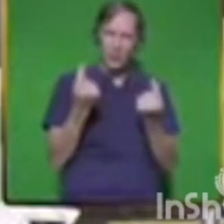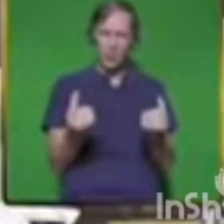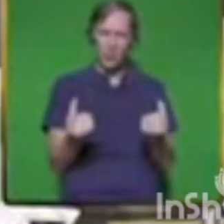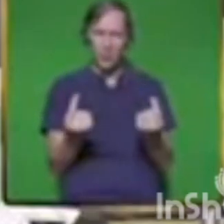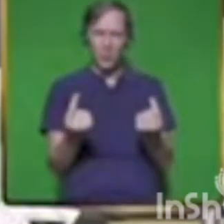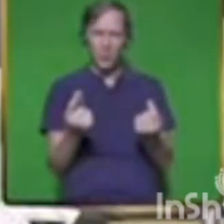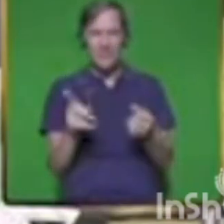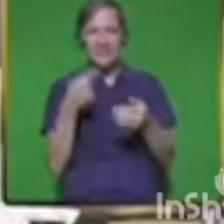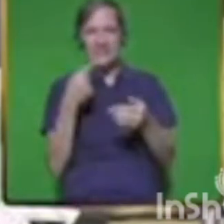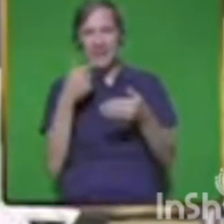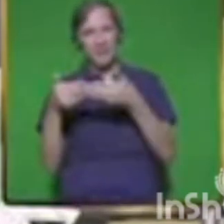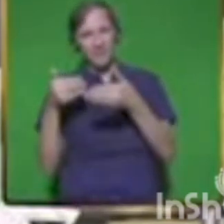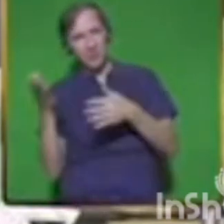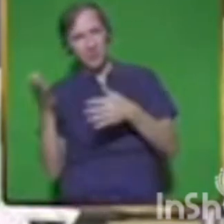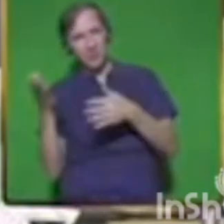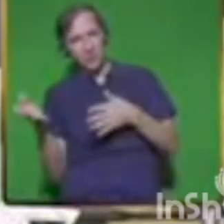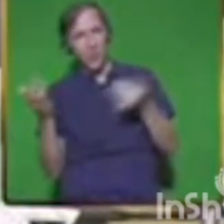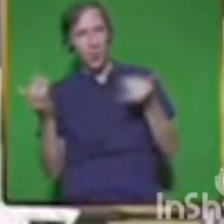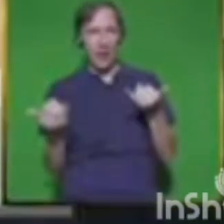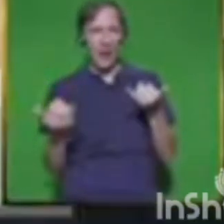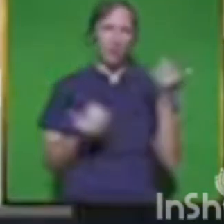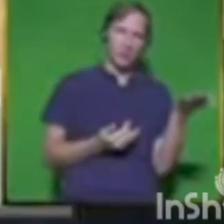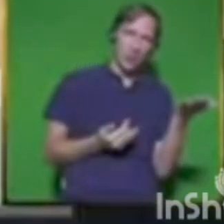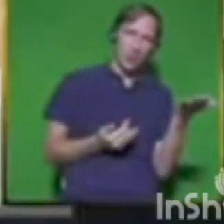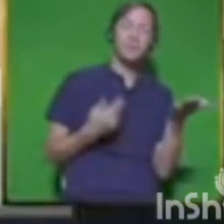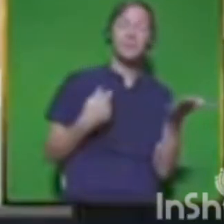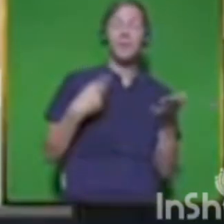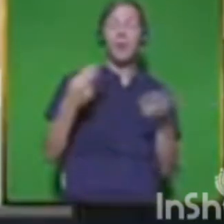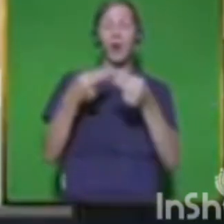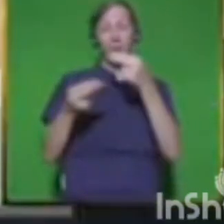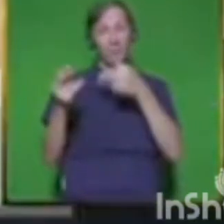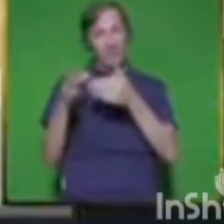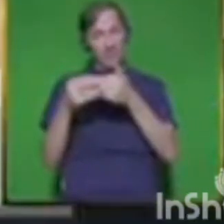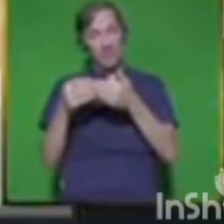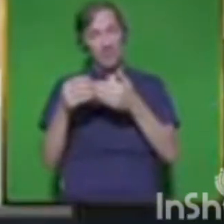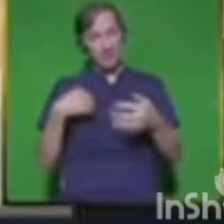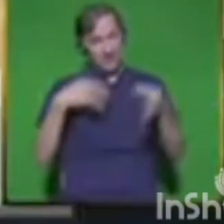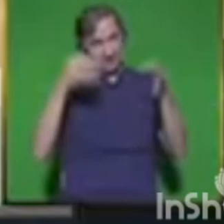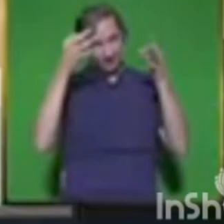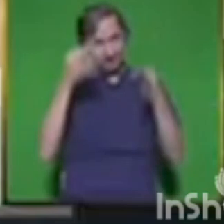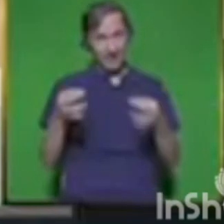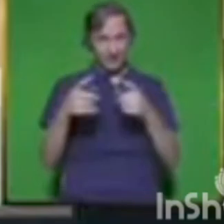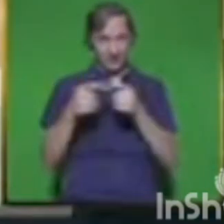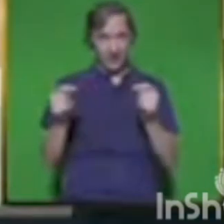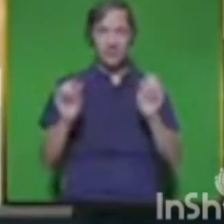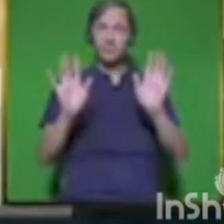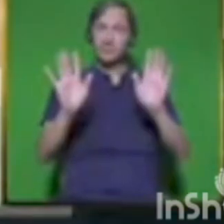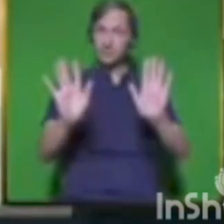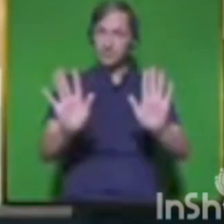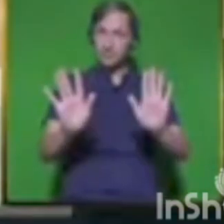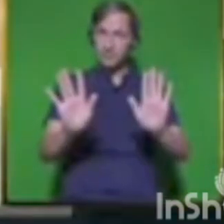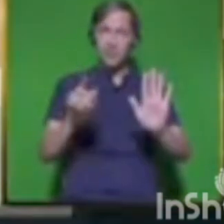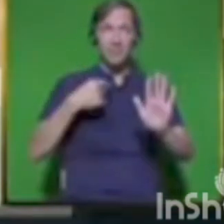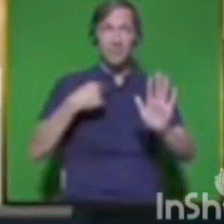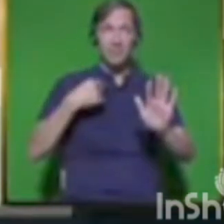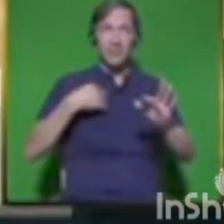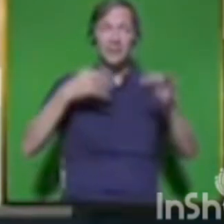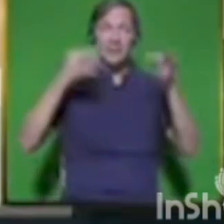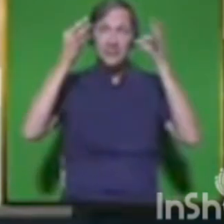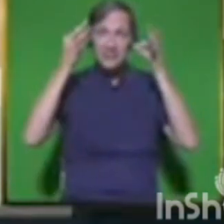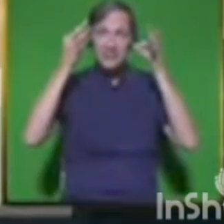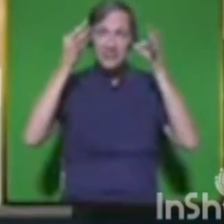being mentioned, which refers to VAT. I have ruled on the matter, and please, members, take note. Once I have ruled on a